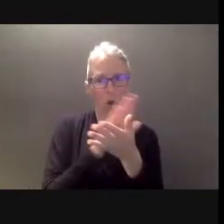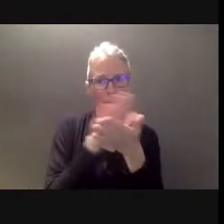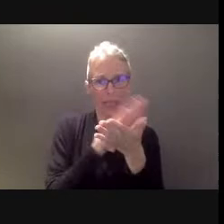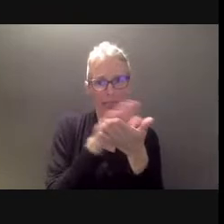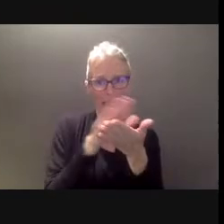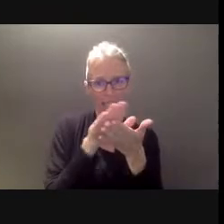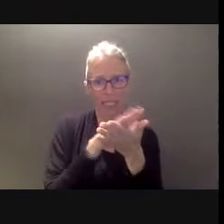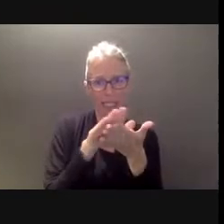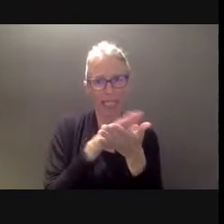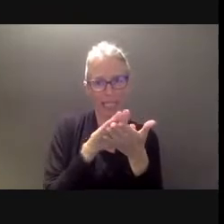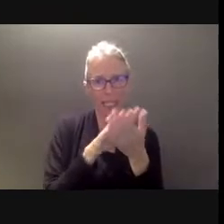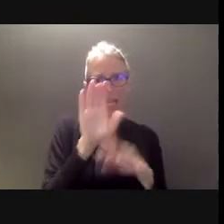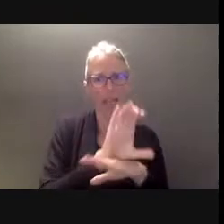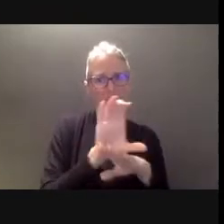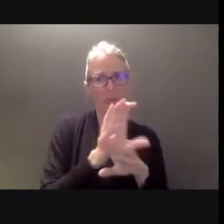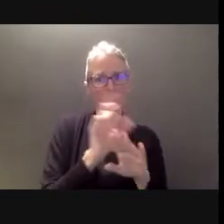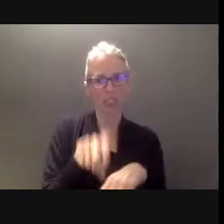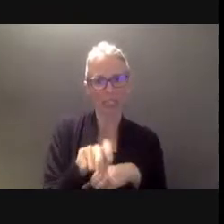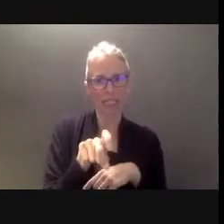Fantastic.